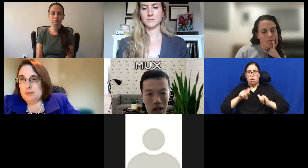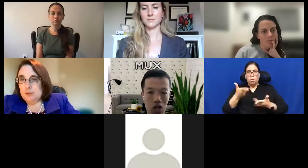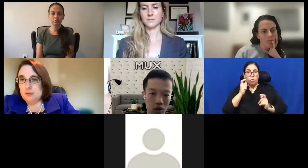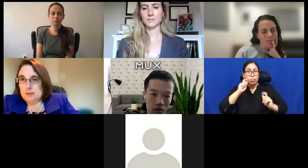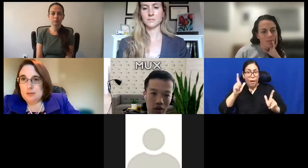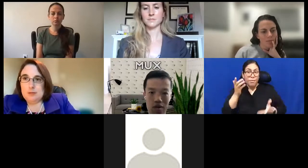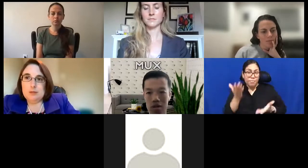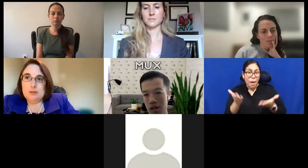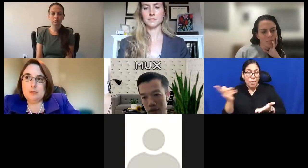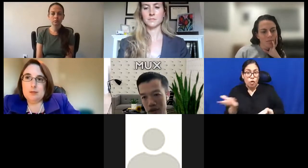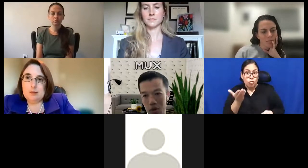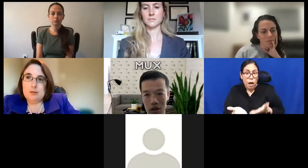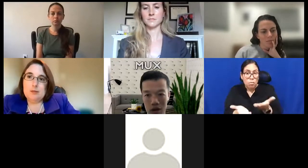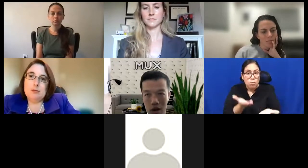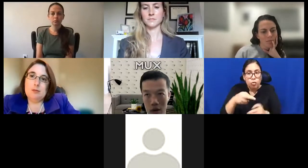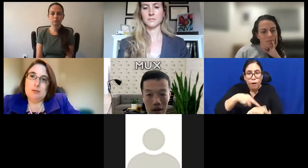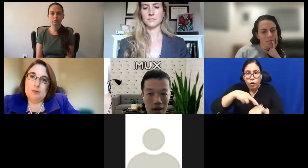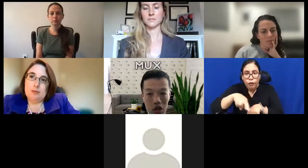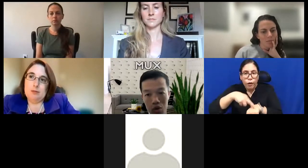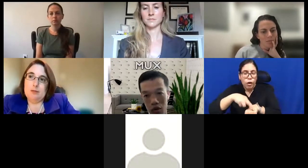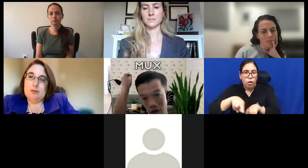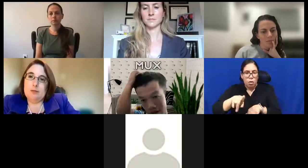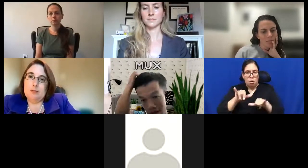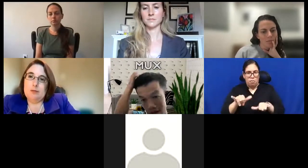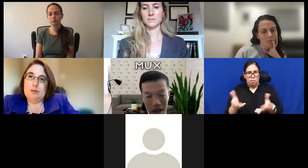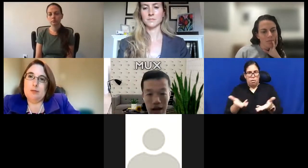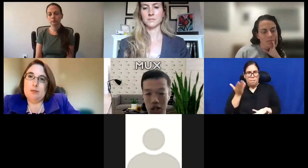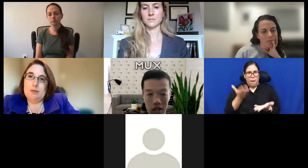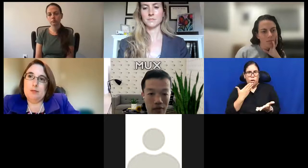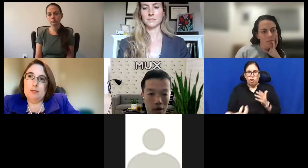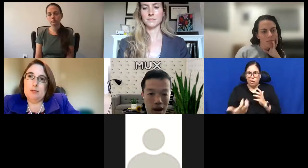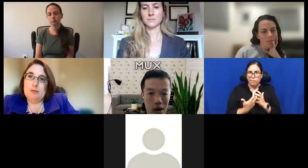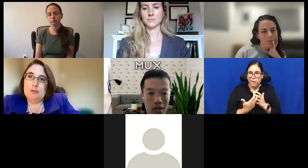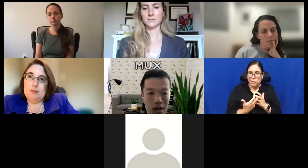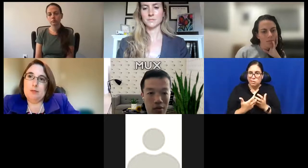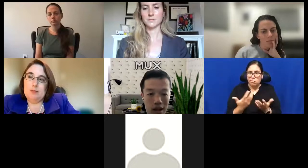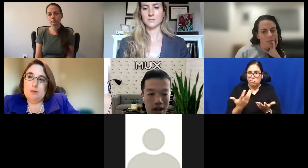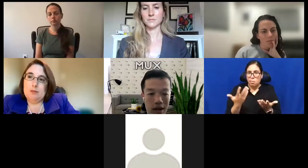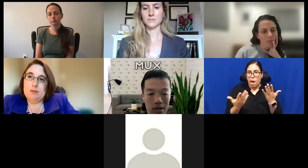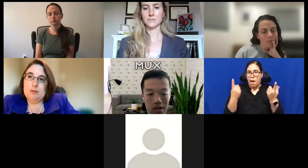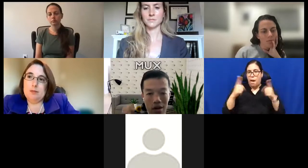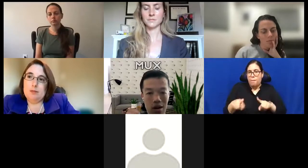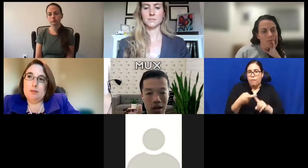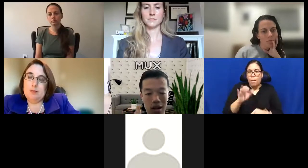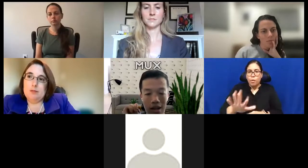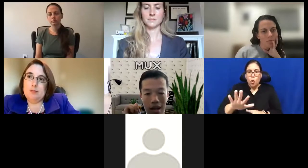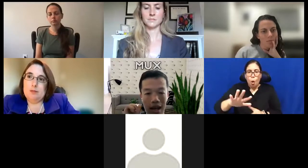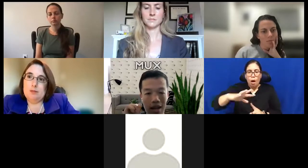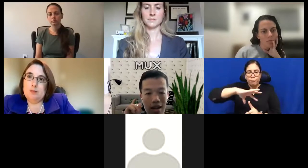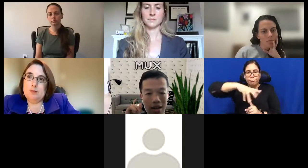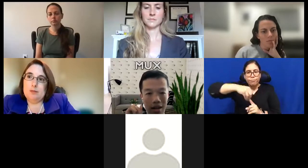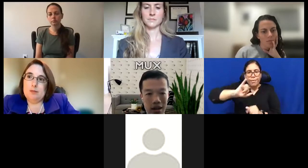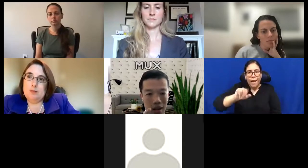realtor recommendations or referrals, loan officer recommendations or referrals that might just come from your network. So start